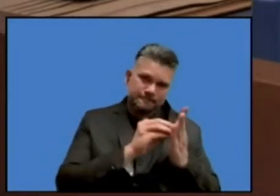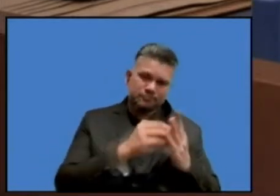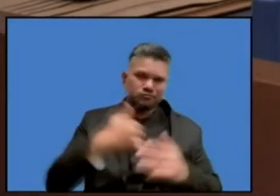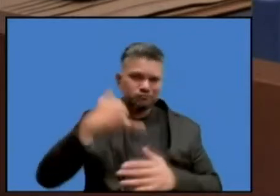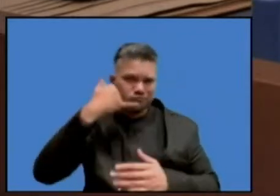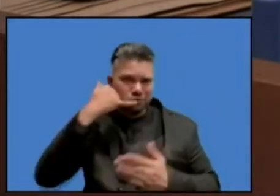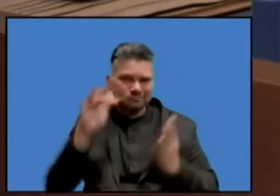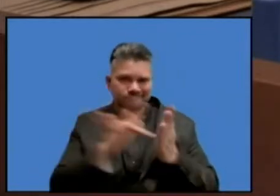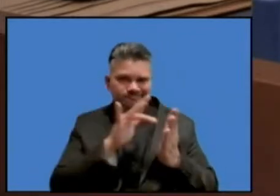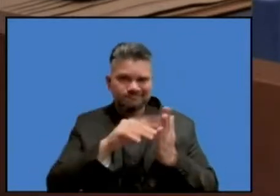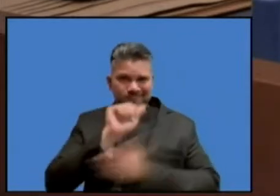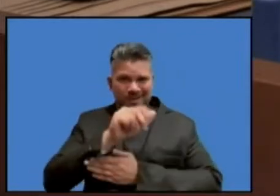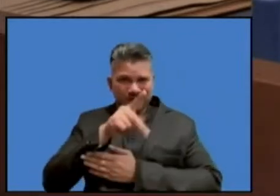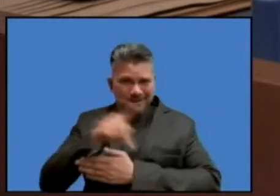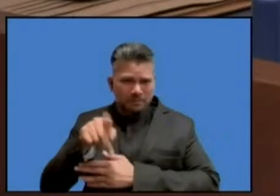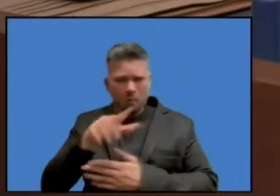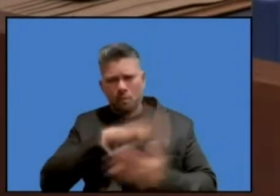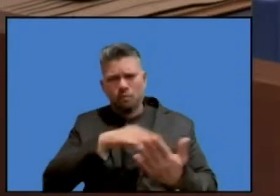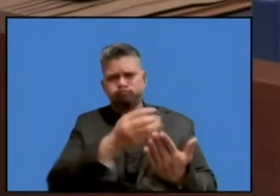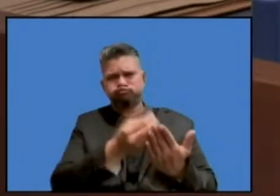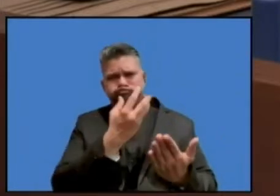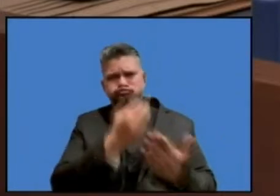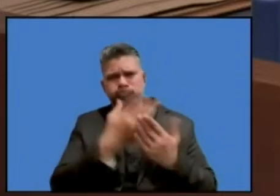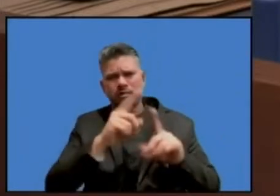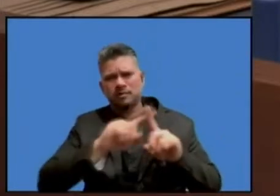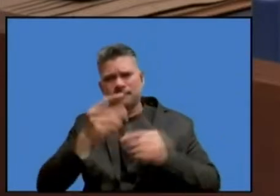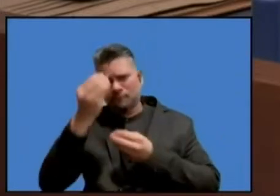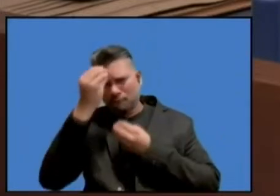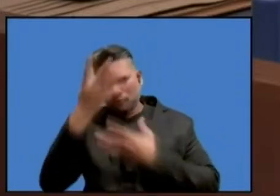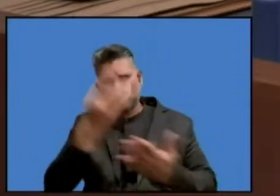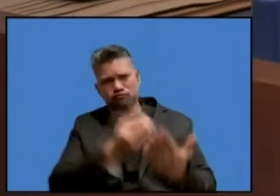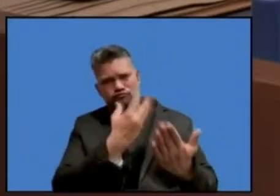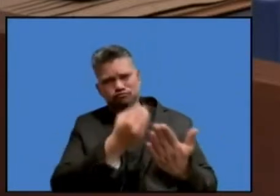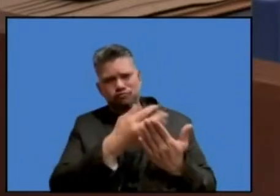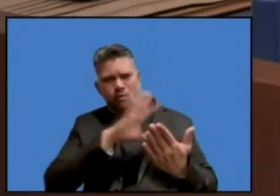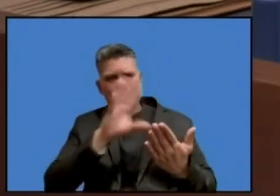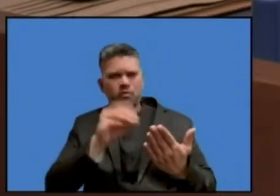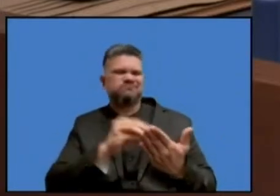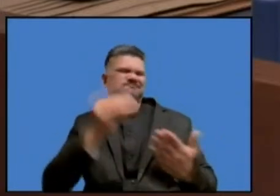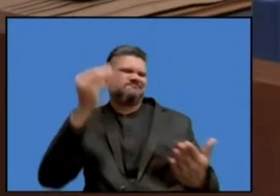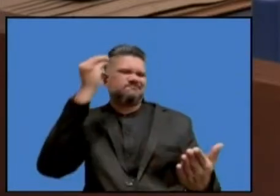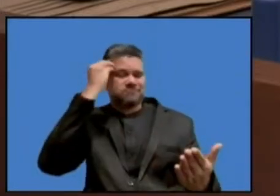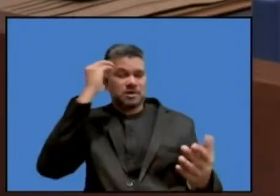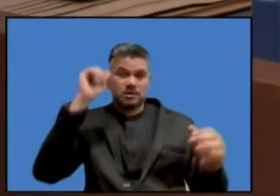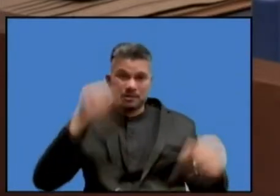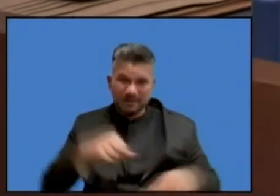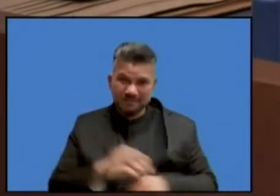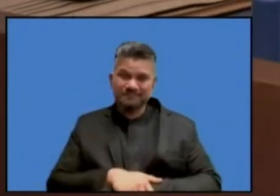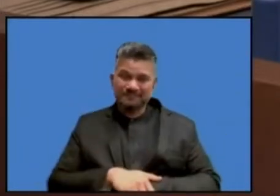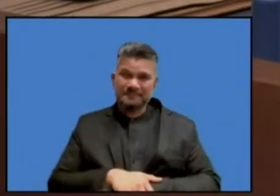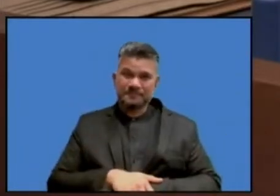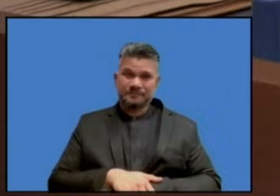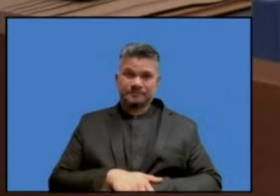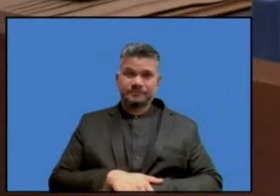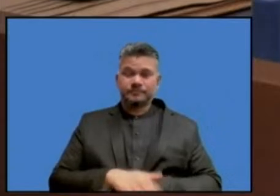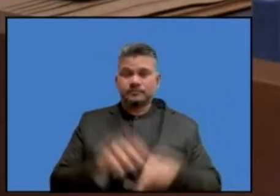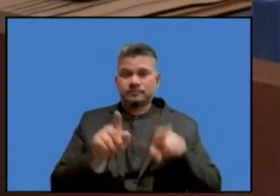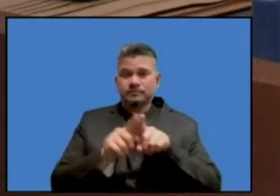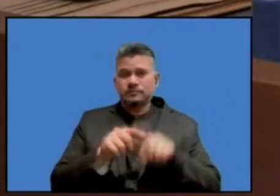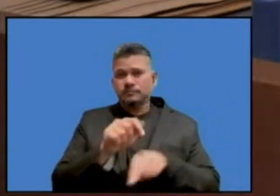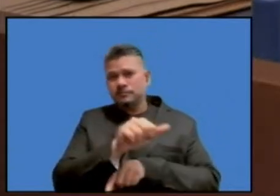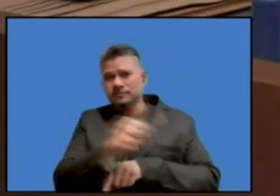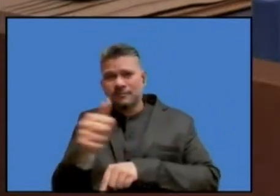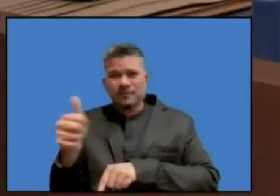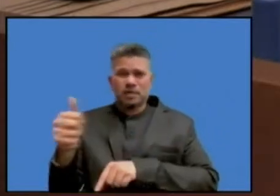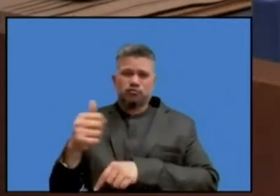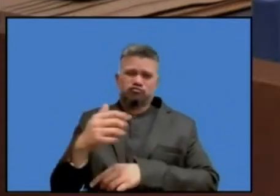vital information, ensuring that workers are adequately informed. Equally vital is our unwavering commitment to international